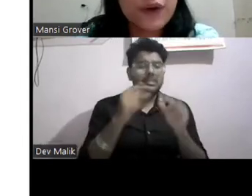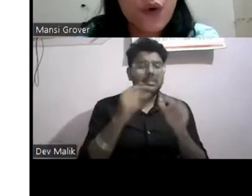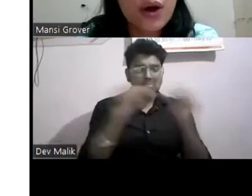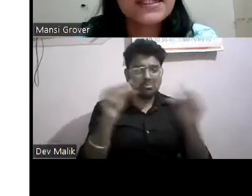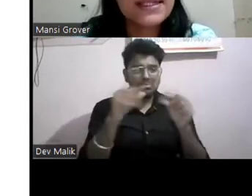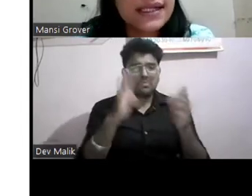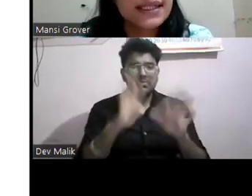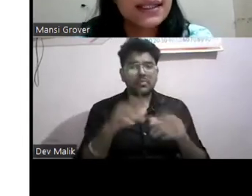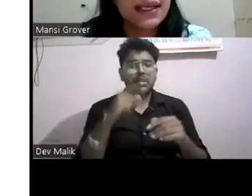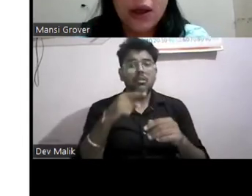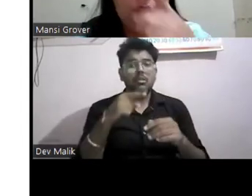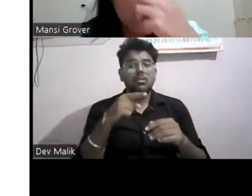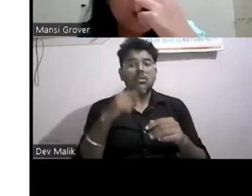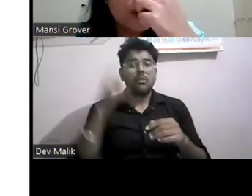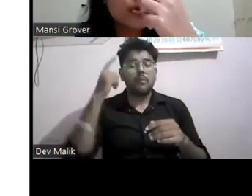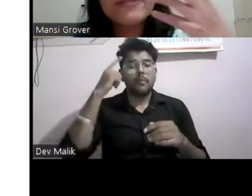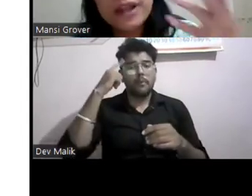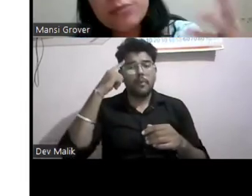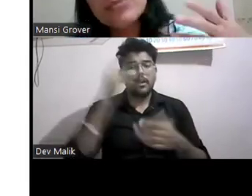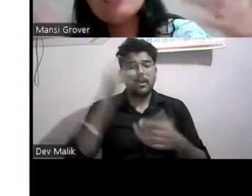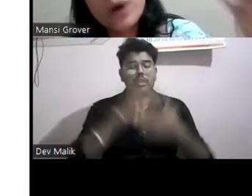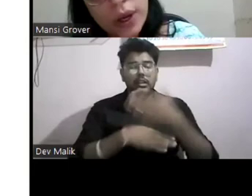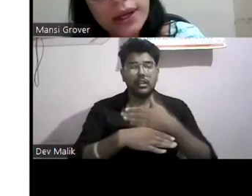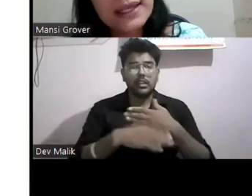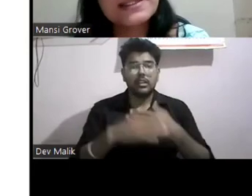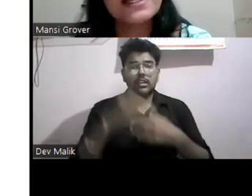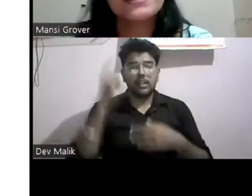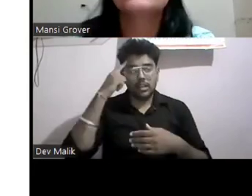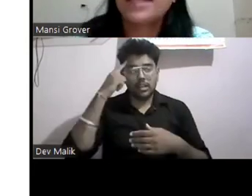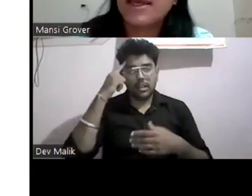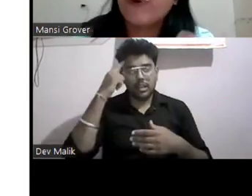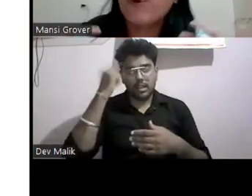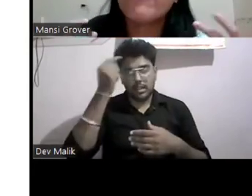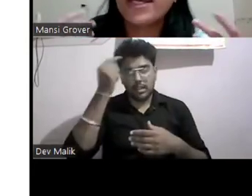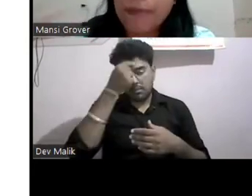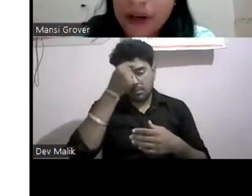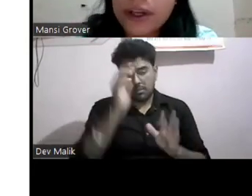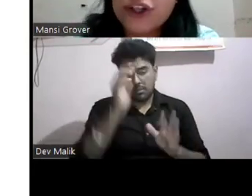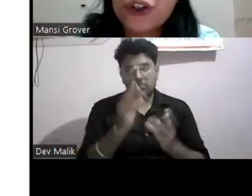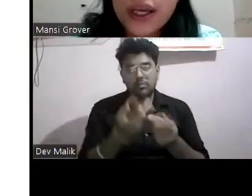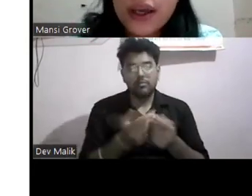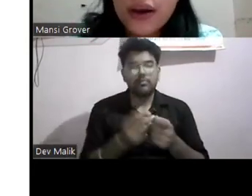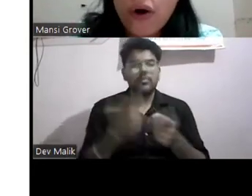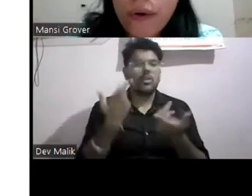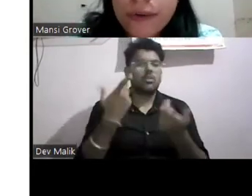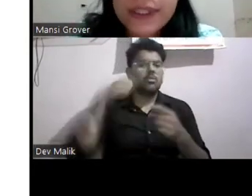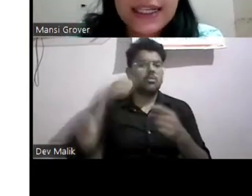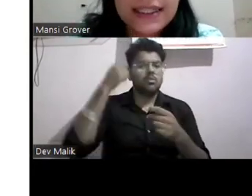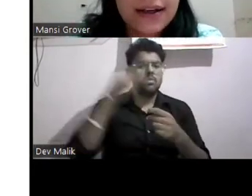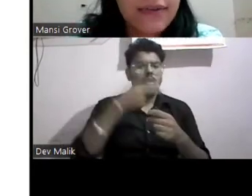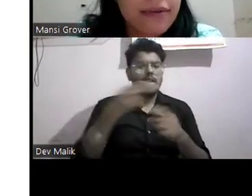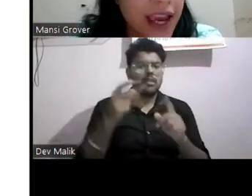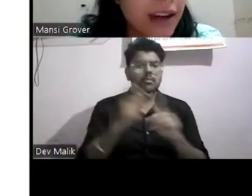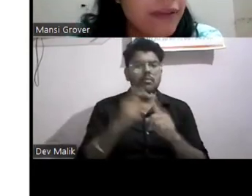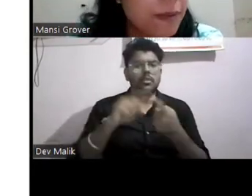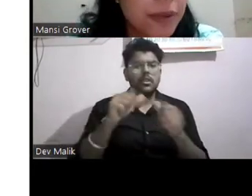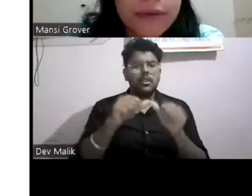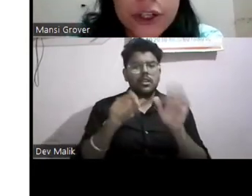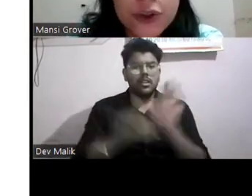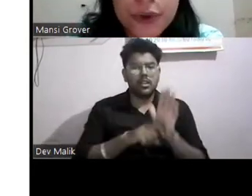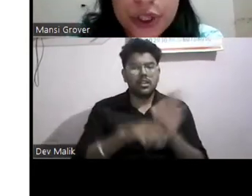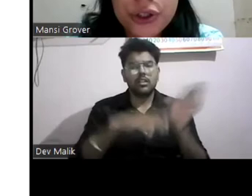such film was Dear Zindagi. Although the film, one can say it came from a very privileged, obviously it's a very,